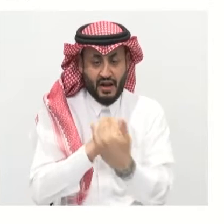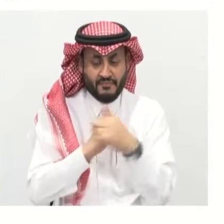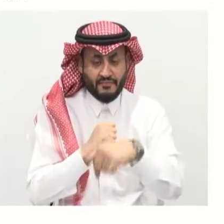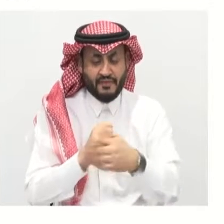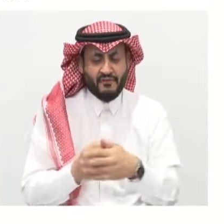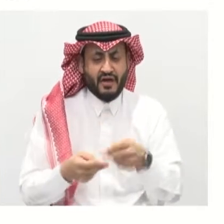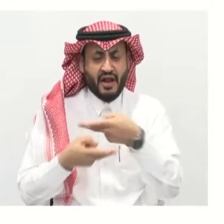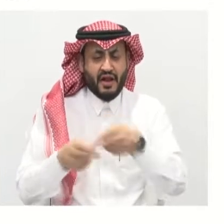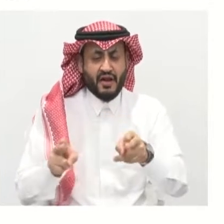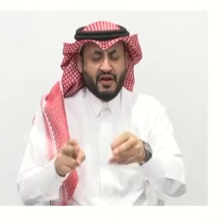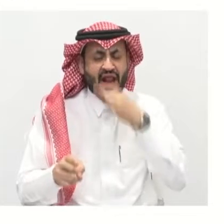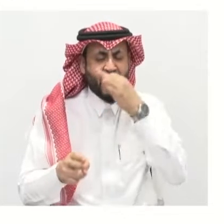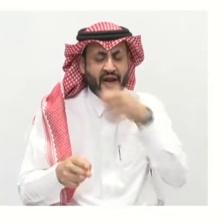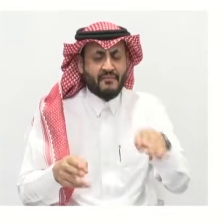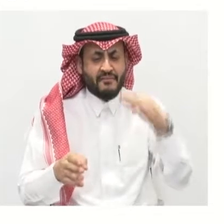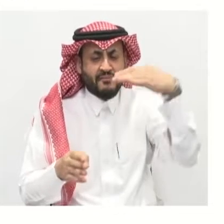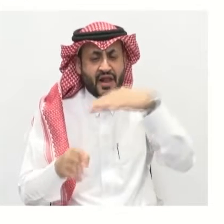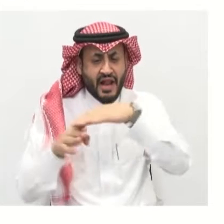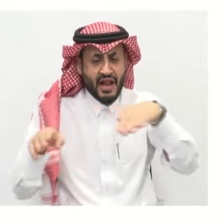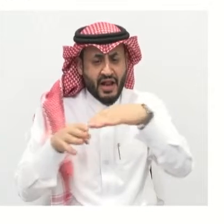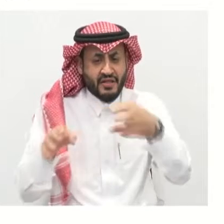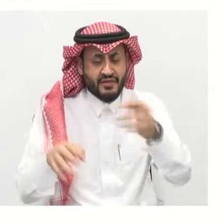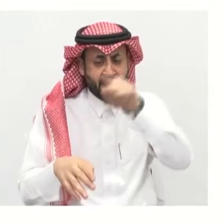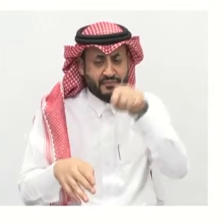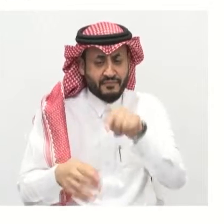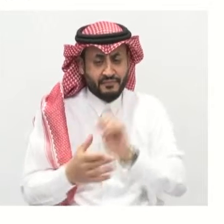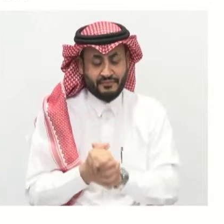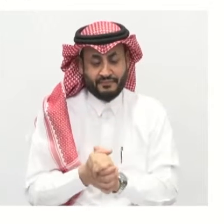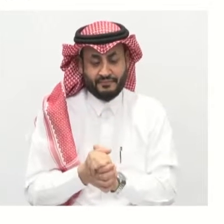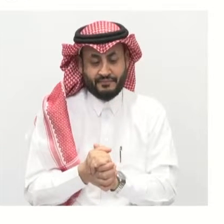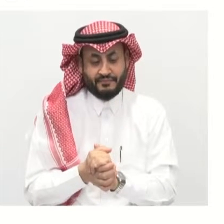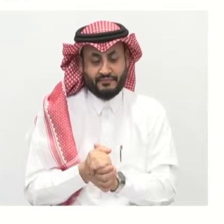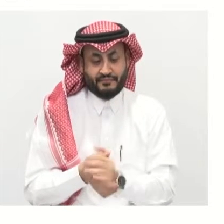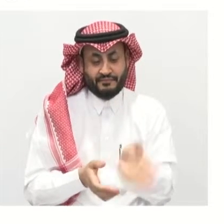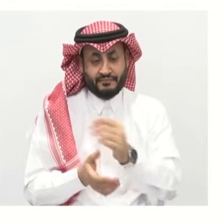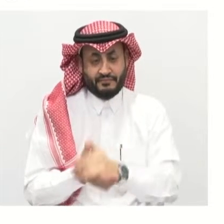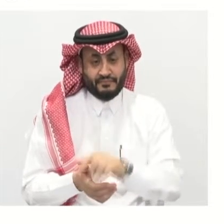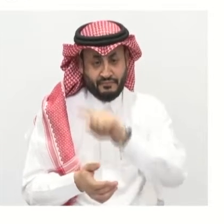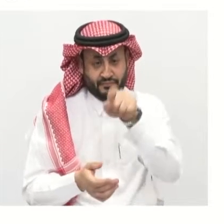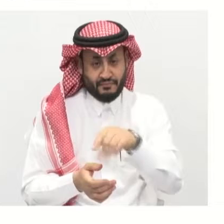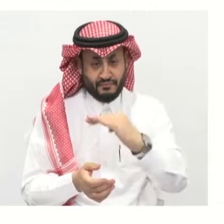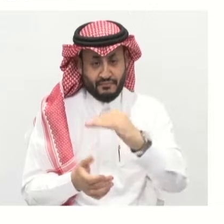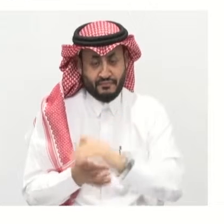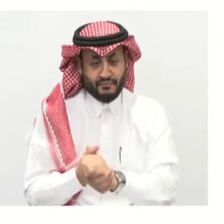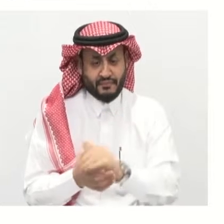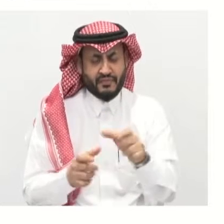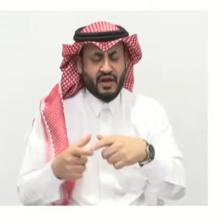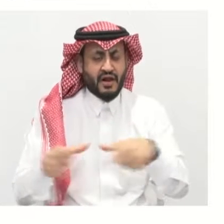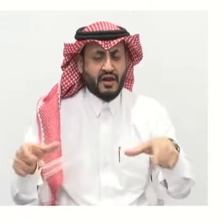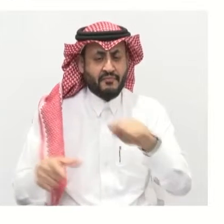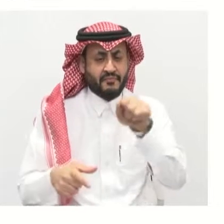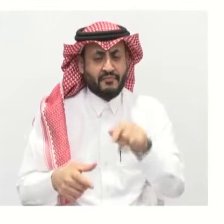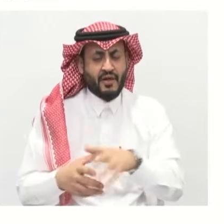differentiate between intonation patterns of statements and questions. We will ask and respond to basic questions